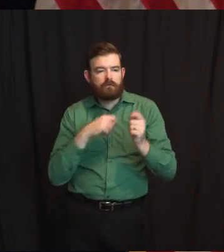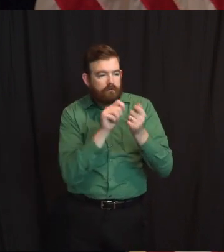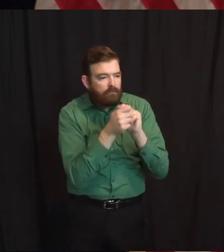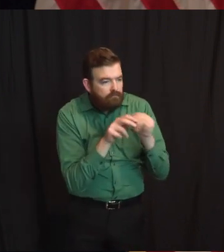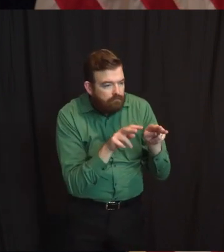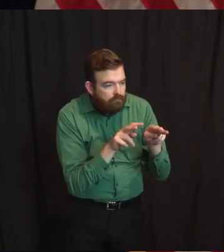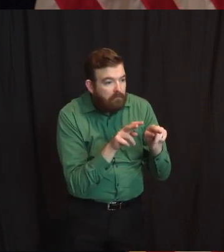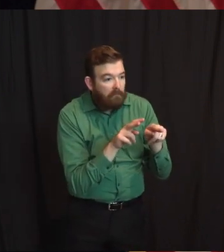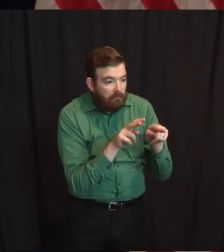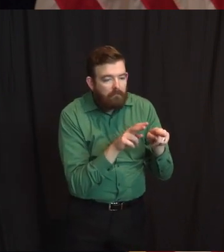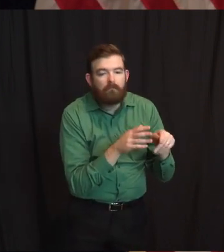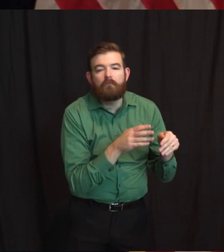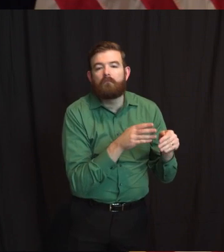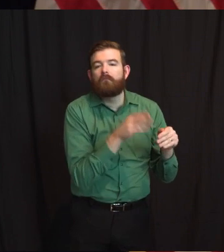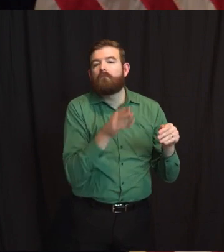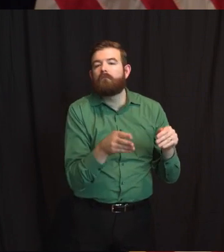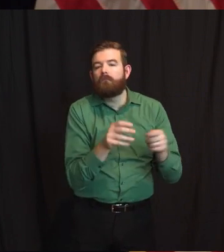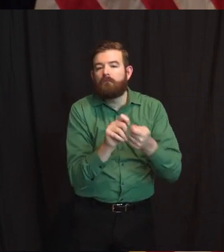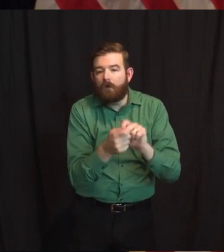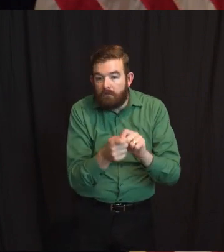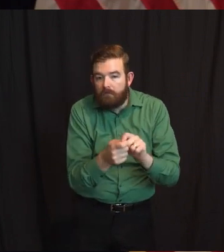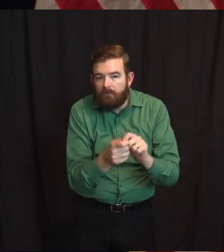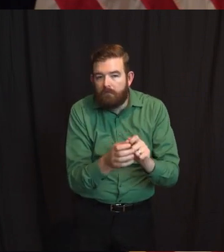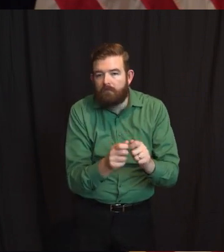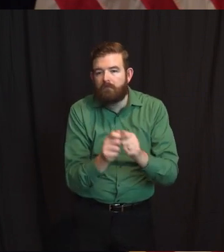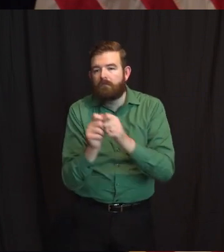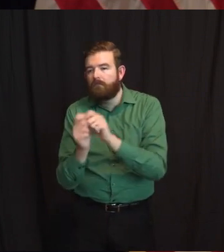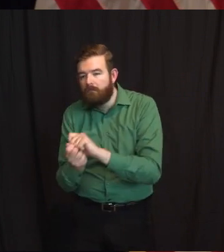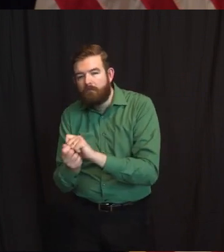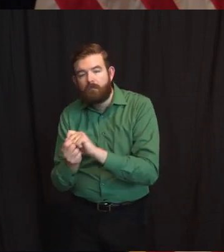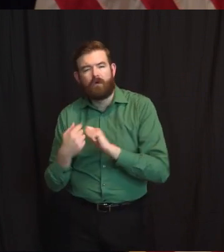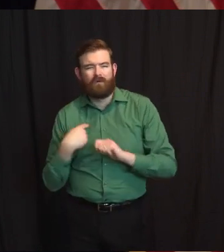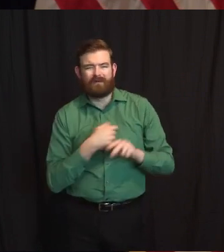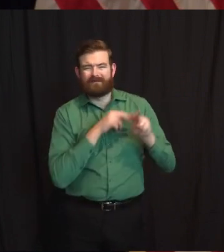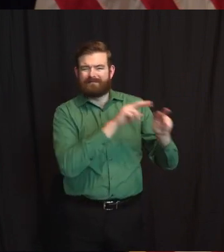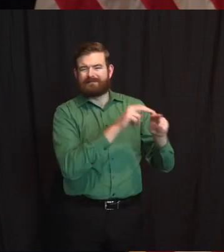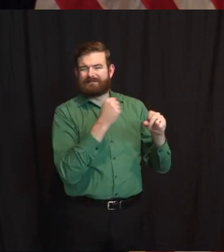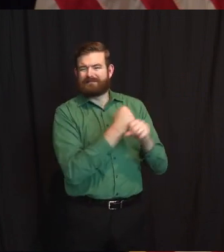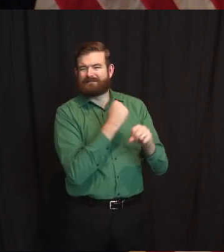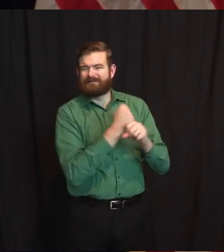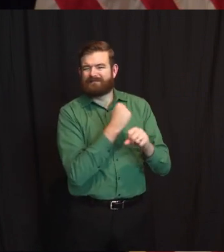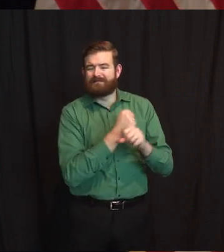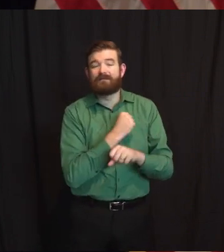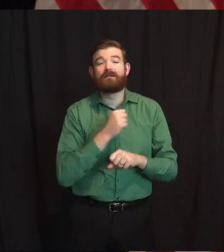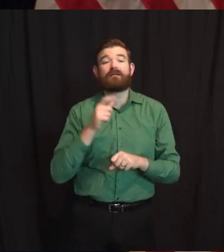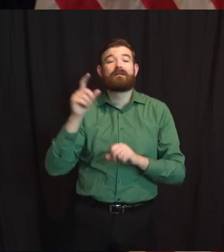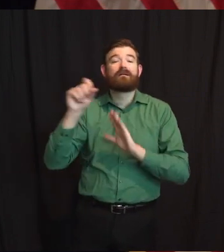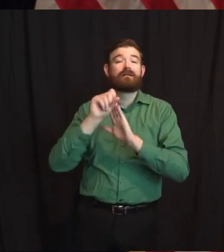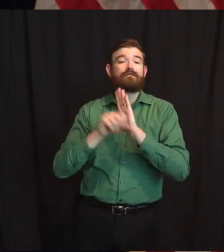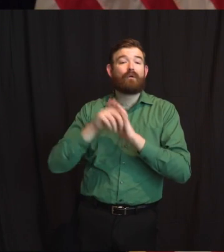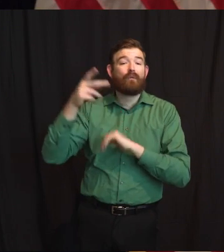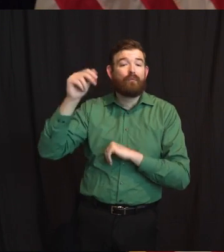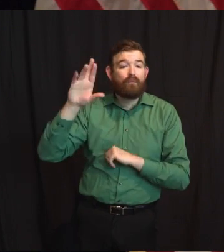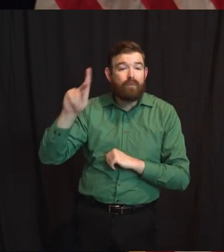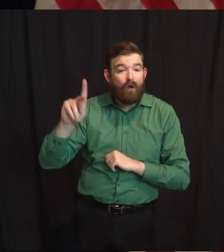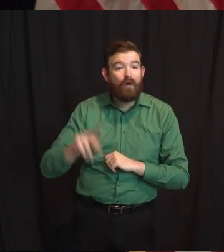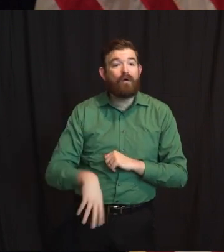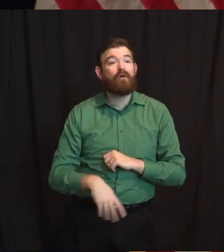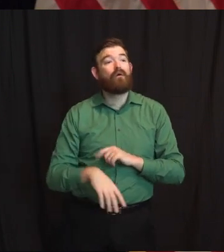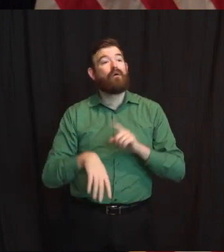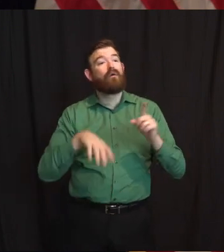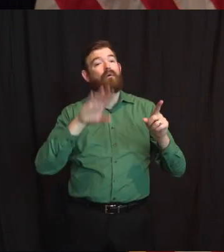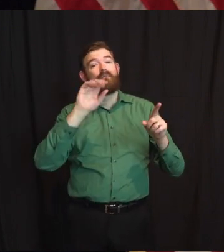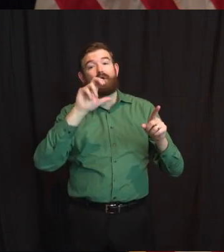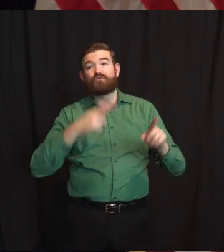that's why you wouldn't have seen, for instance, state parks and beaches opening on the same weekend. We want to be able to assess